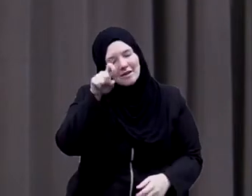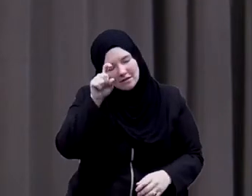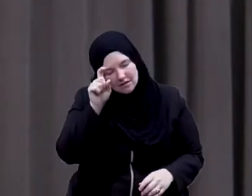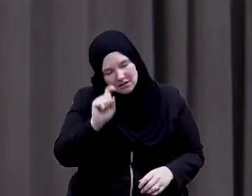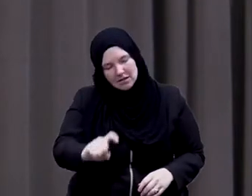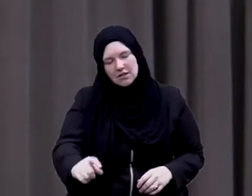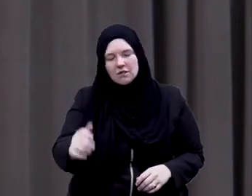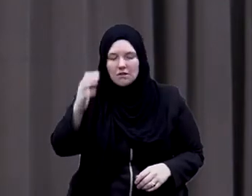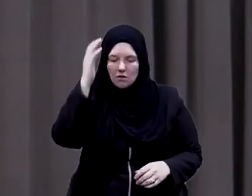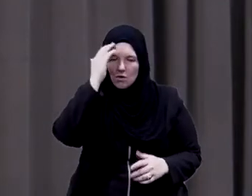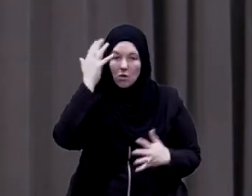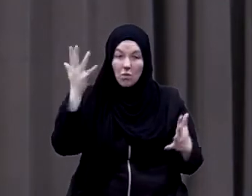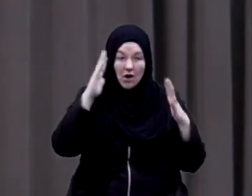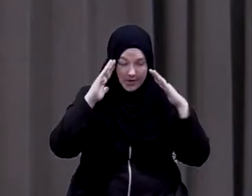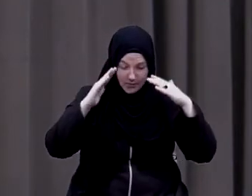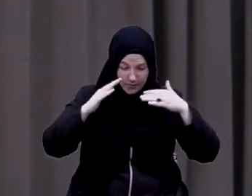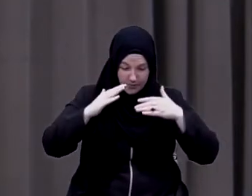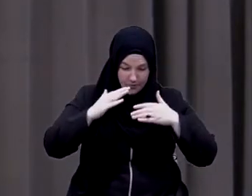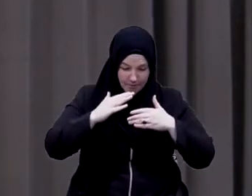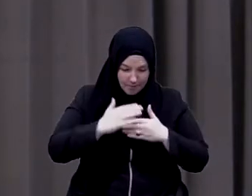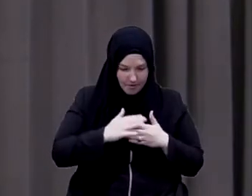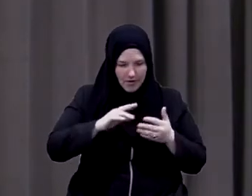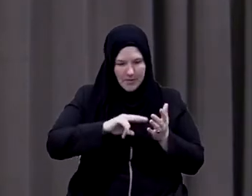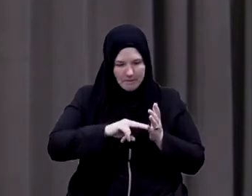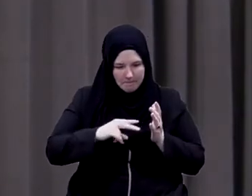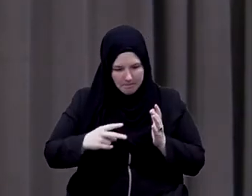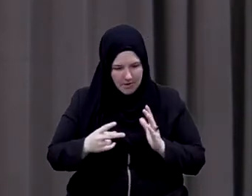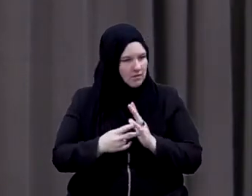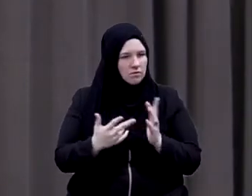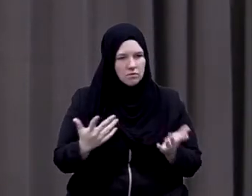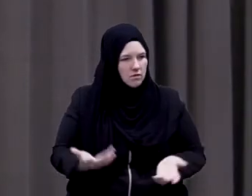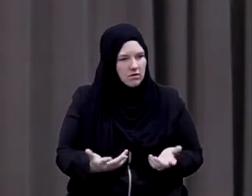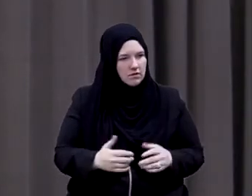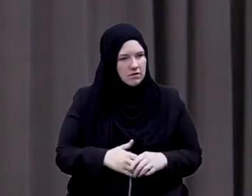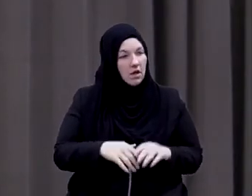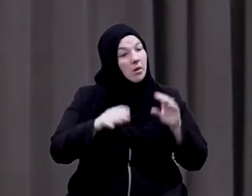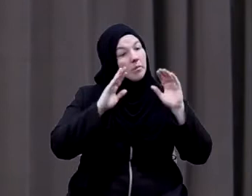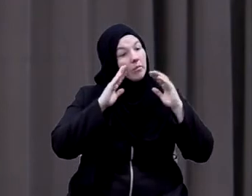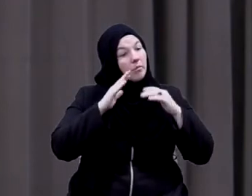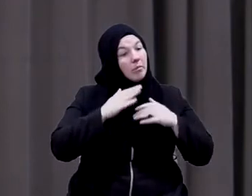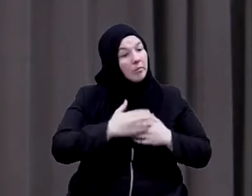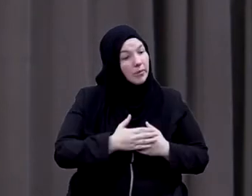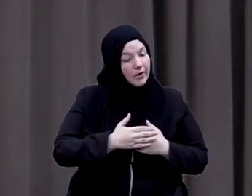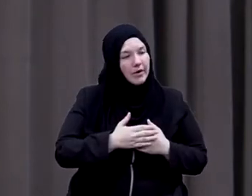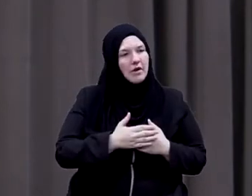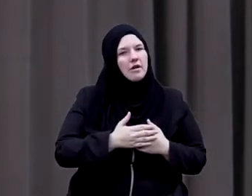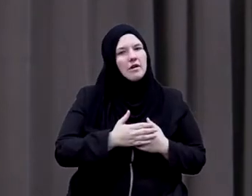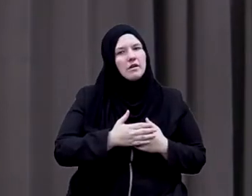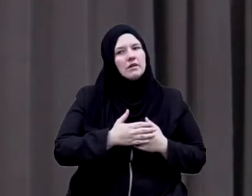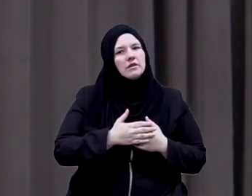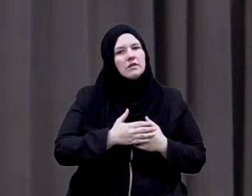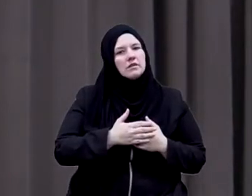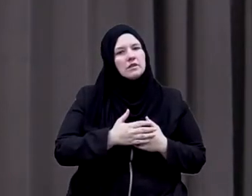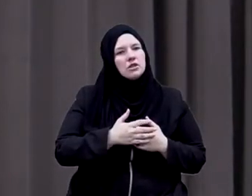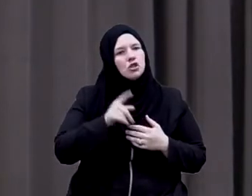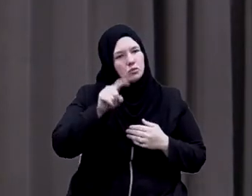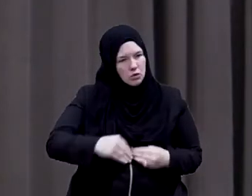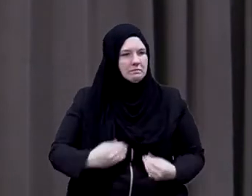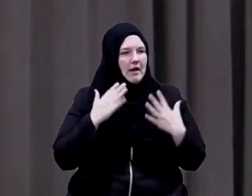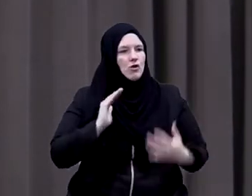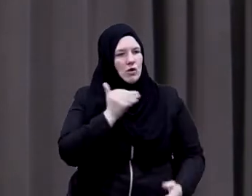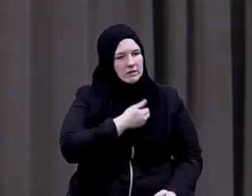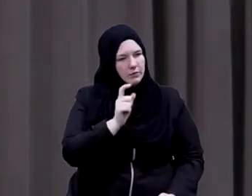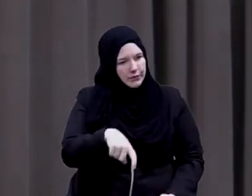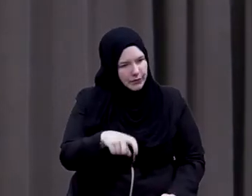we know what prayer is intended to do. Prayer is intended to inspire